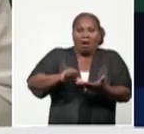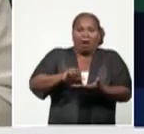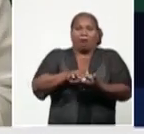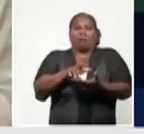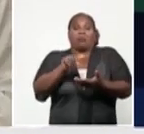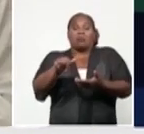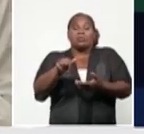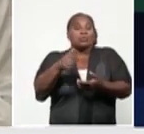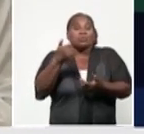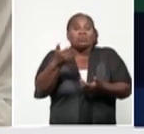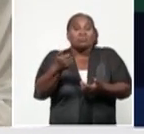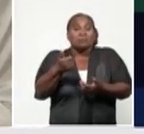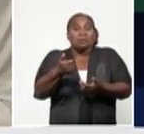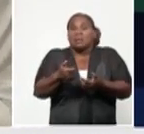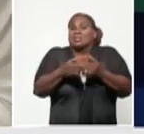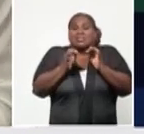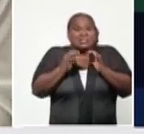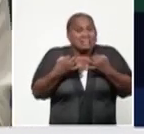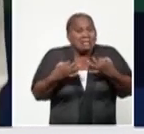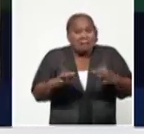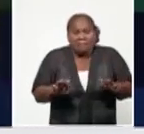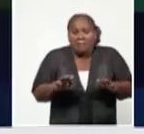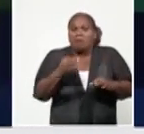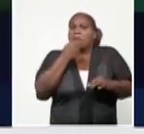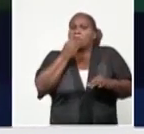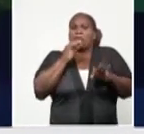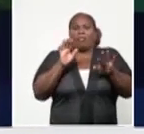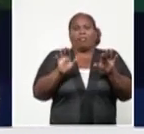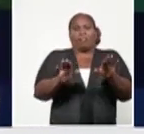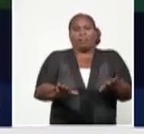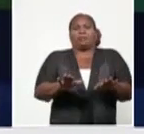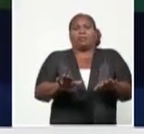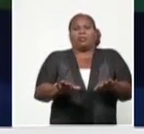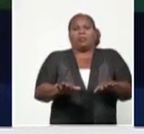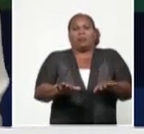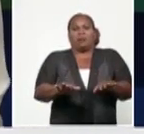actions that can stop the spread of the virus.